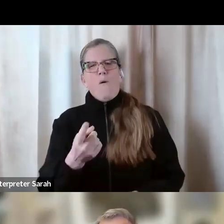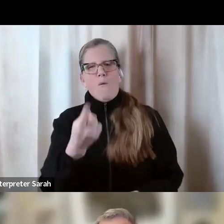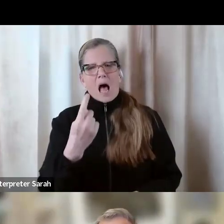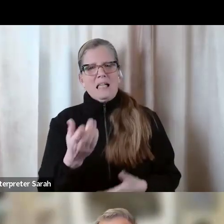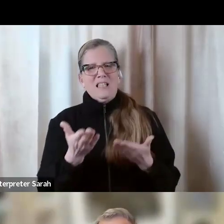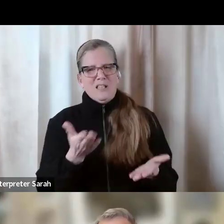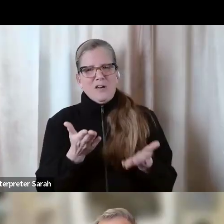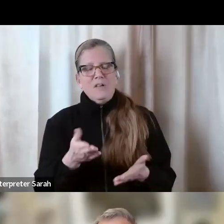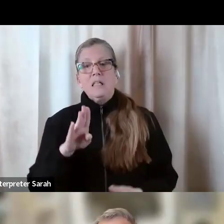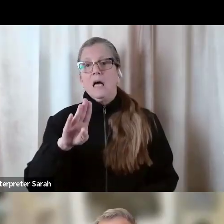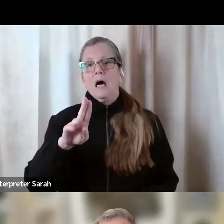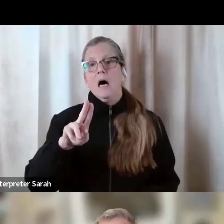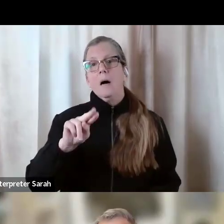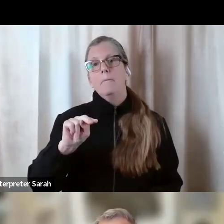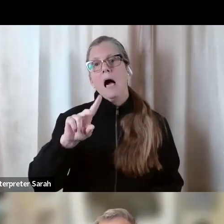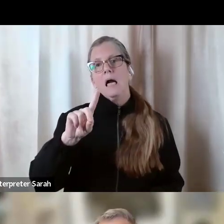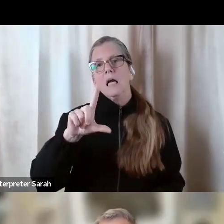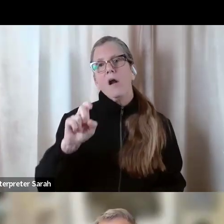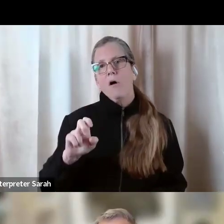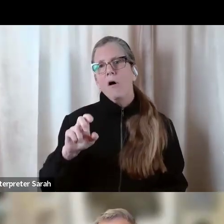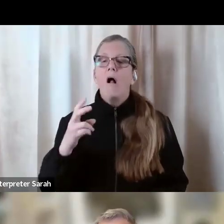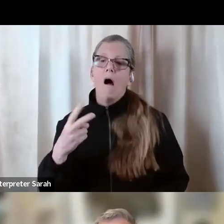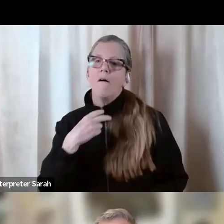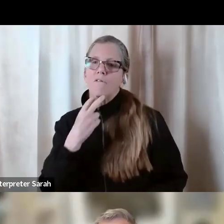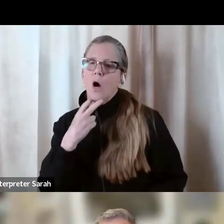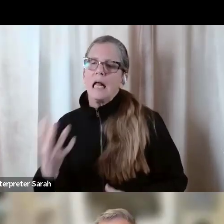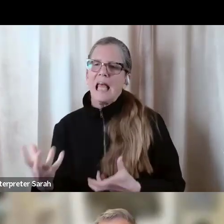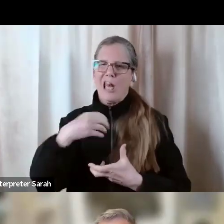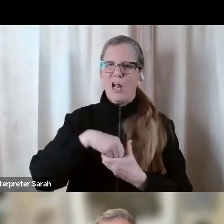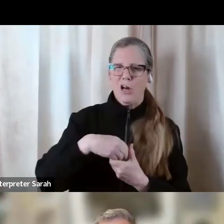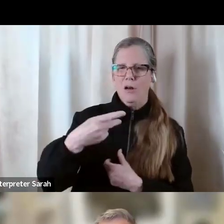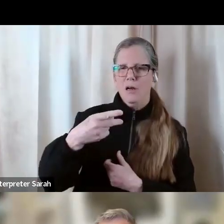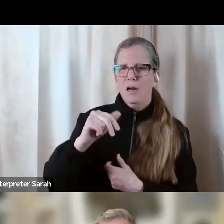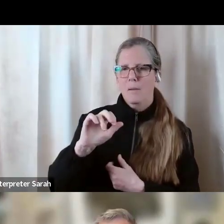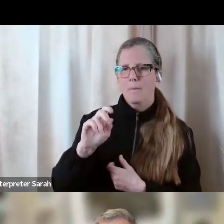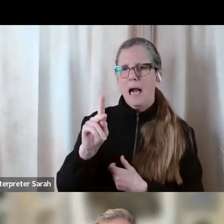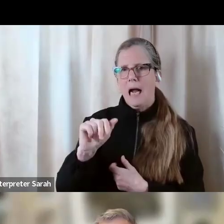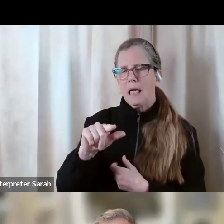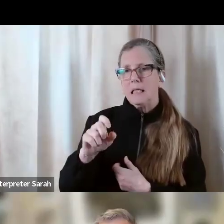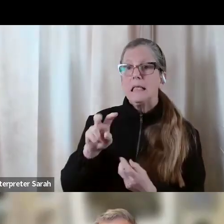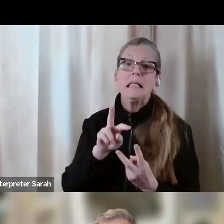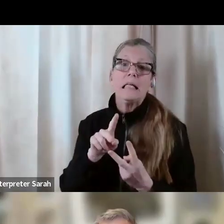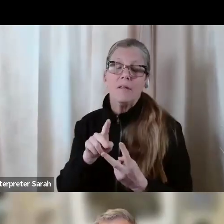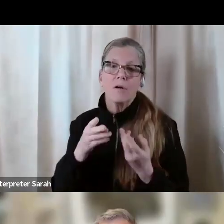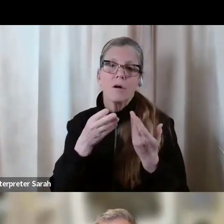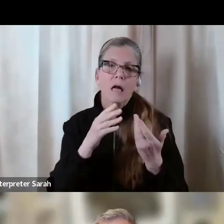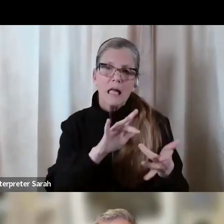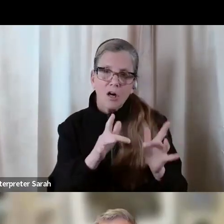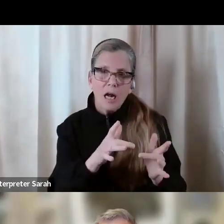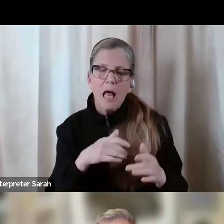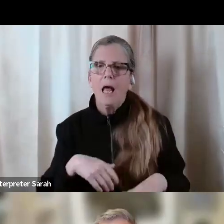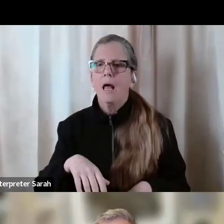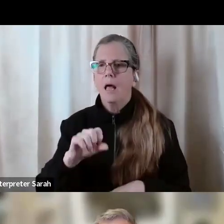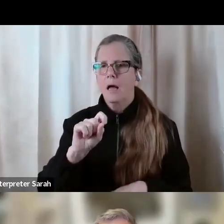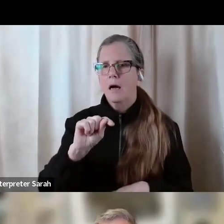have like voice bundled in your package, but it's still, so it's either broadband standalone or a